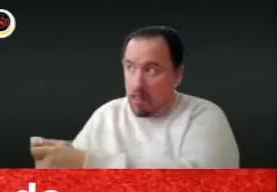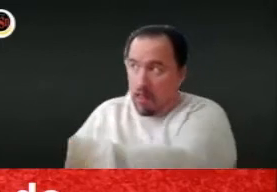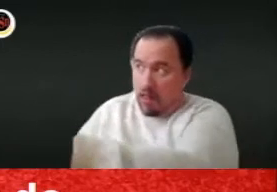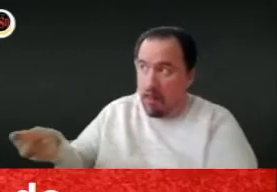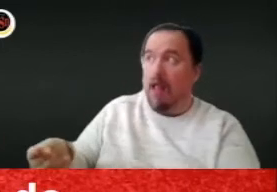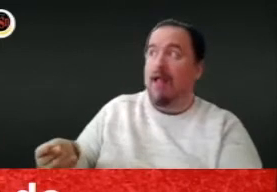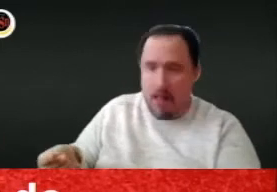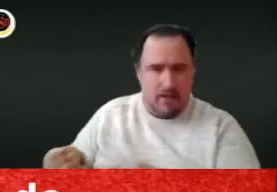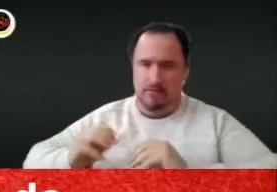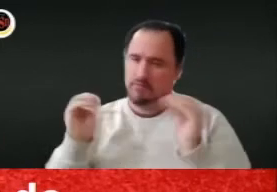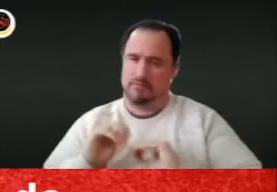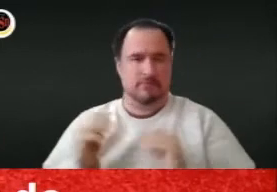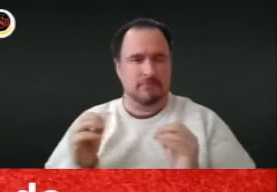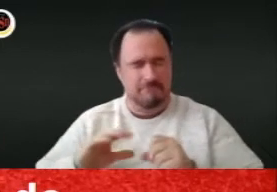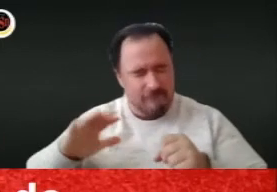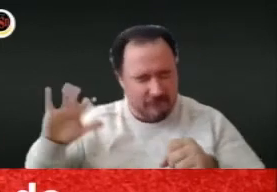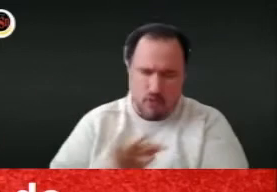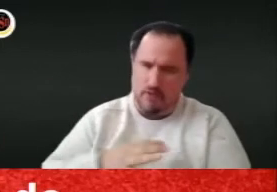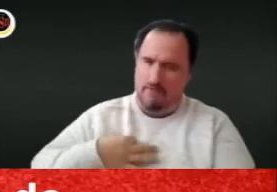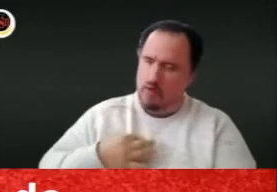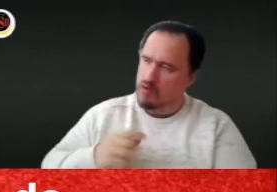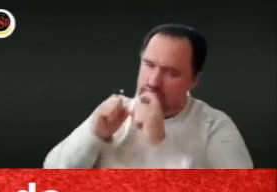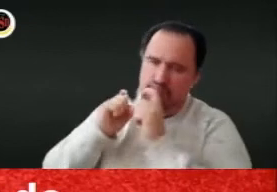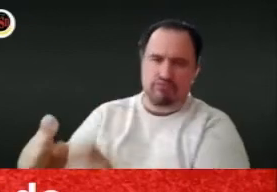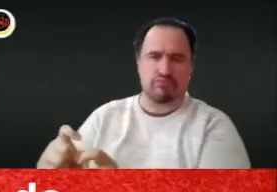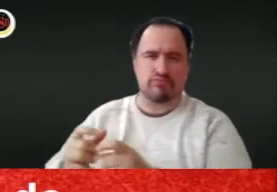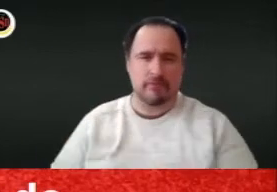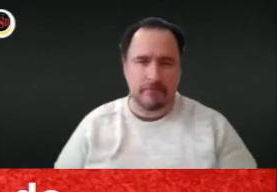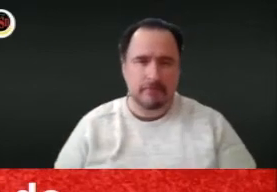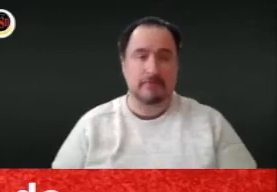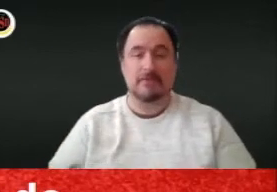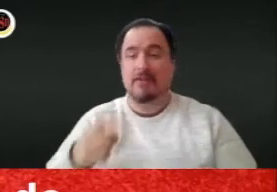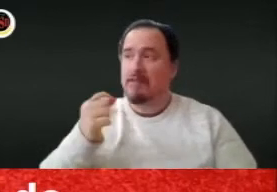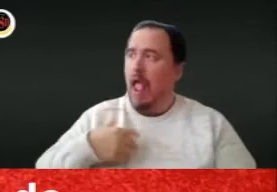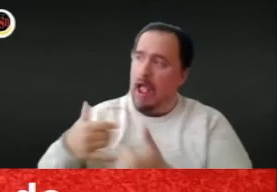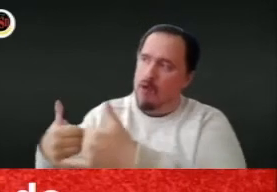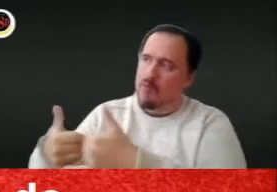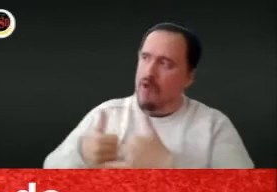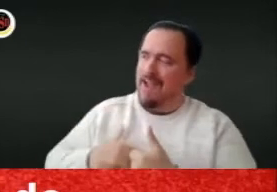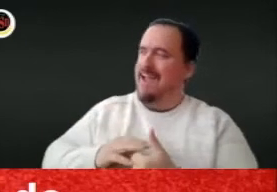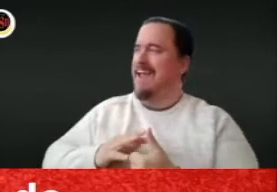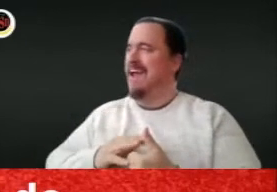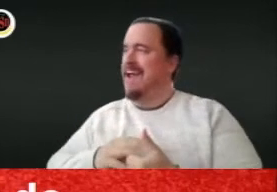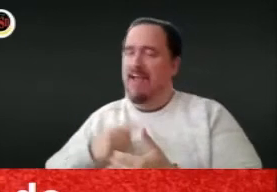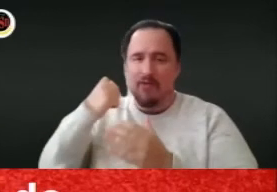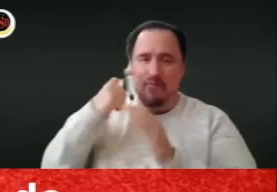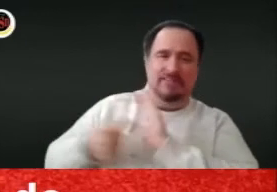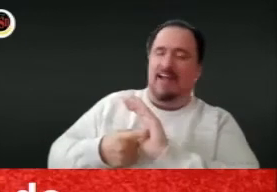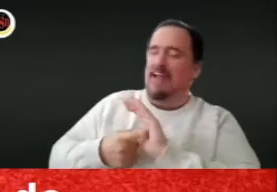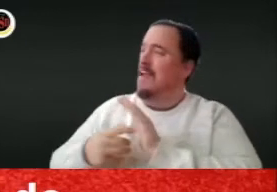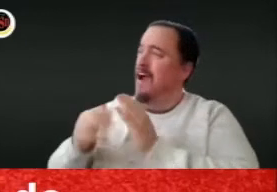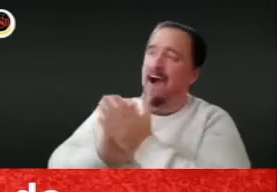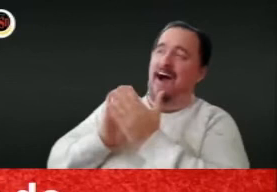If I do this, I get paid? Nope, you have to give your time, and it's going to help